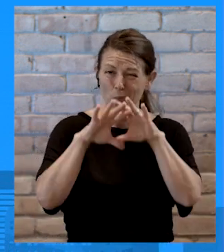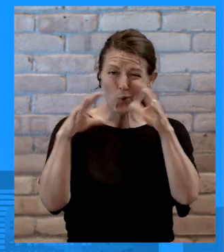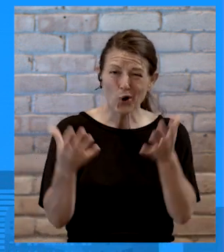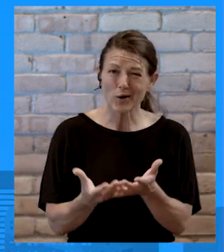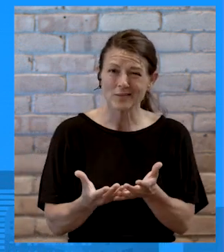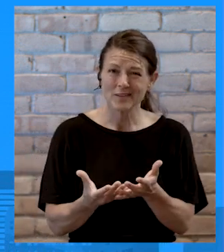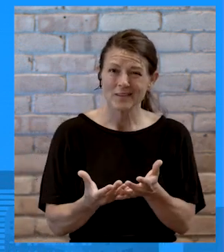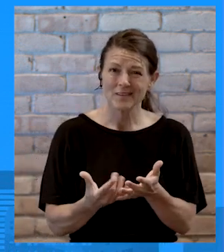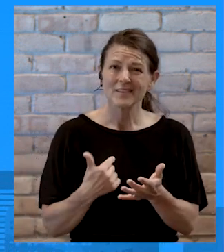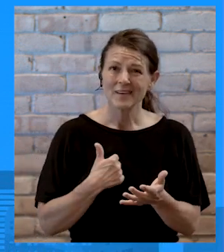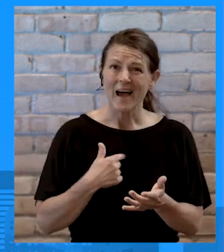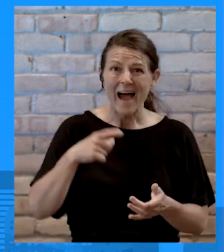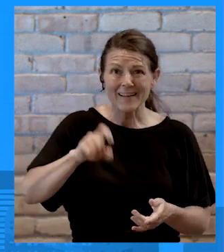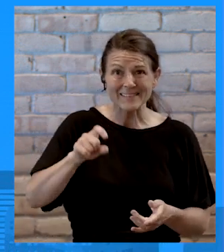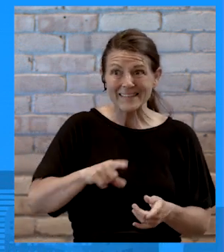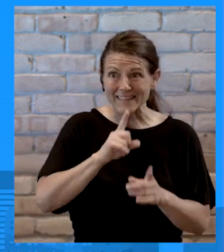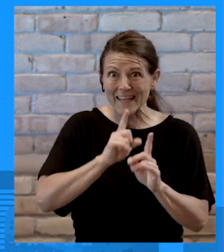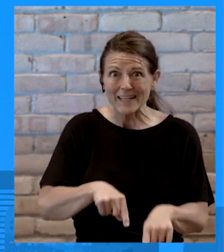I need an answer.